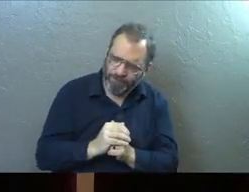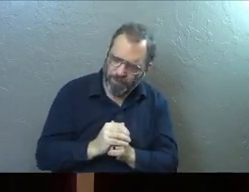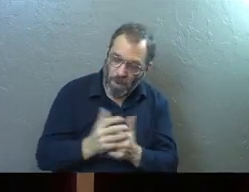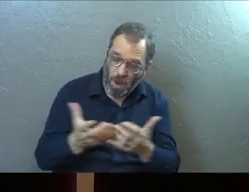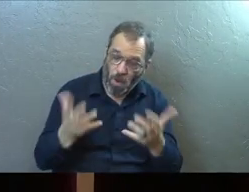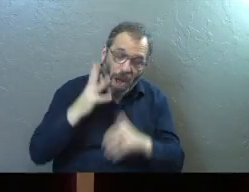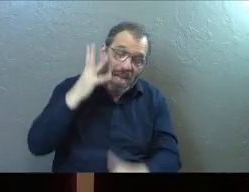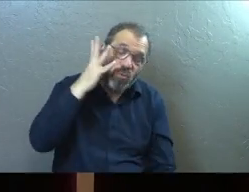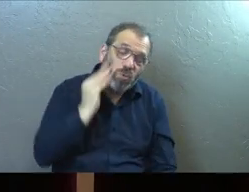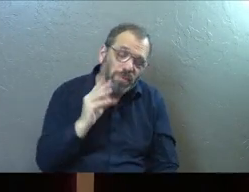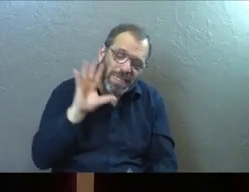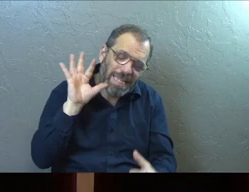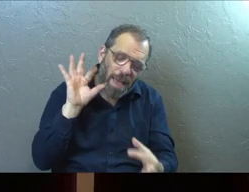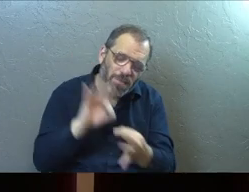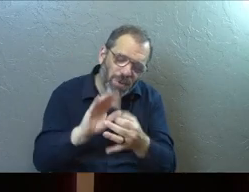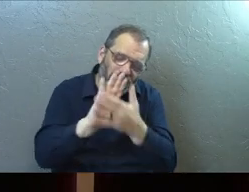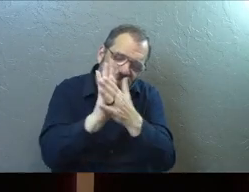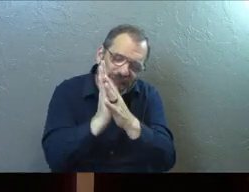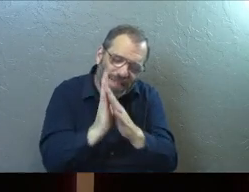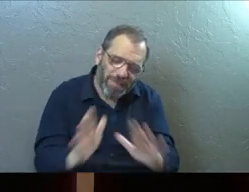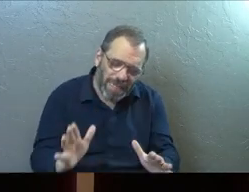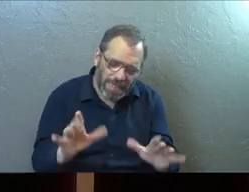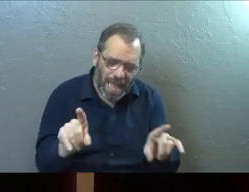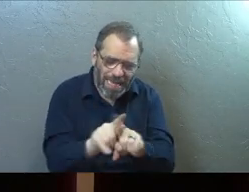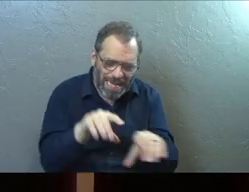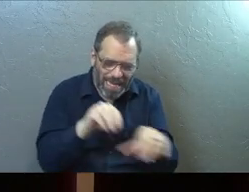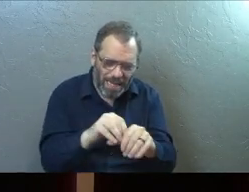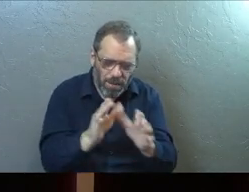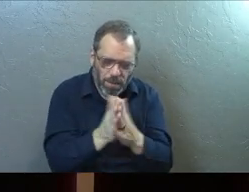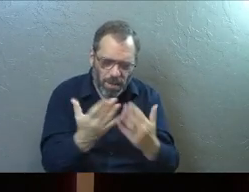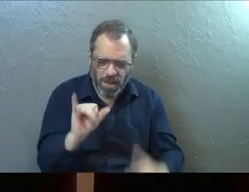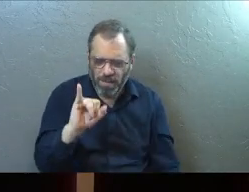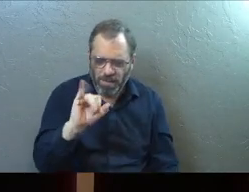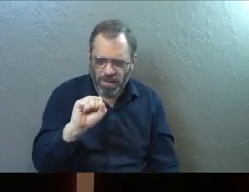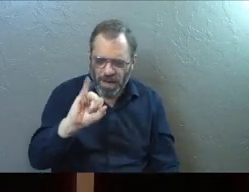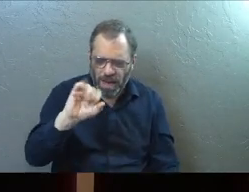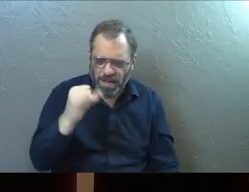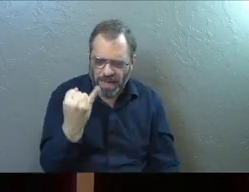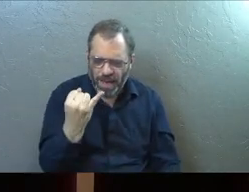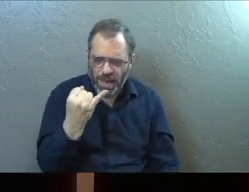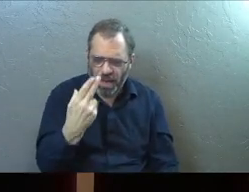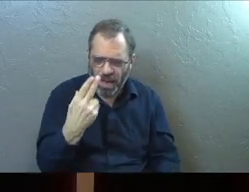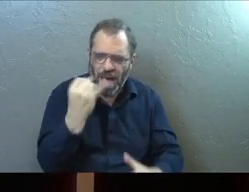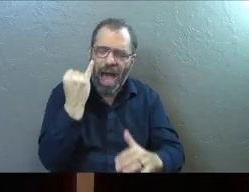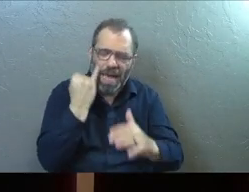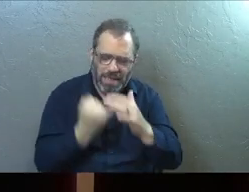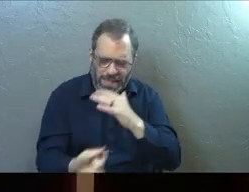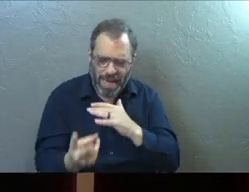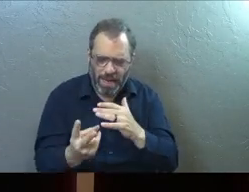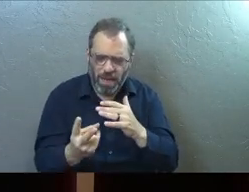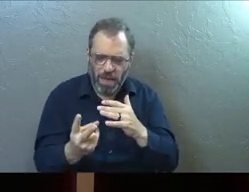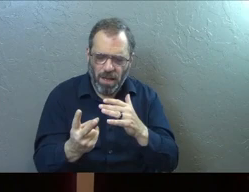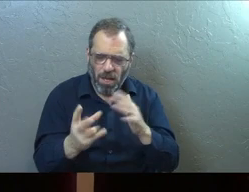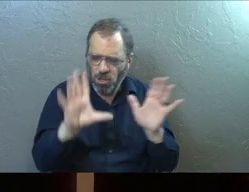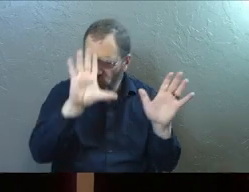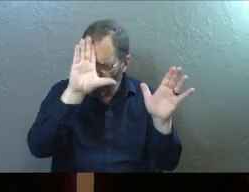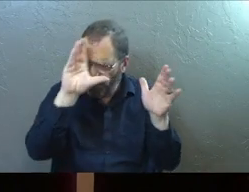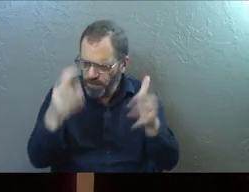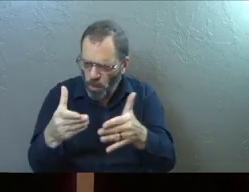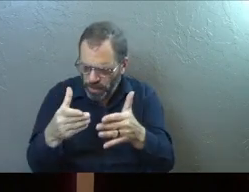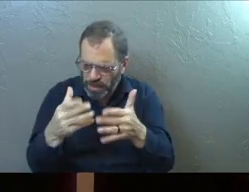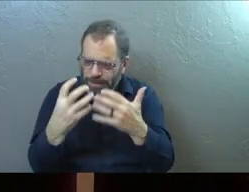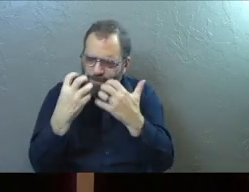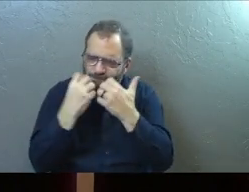God, we want to experience that perfect peace talked about in Isaiah. So help us, Holy Spirit, to focus and to fix our thoughts on